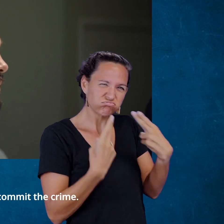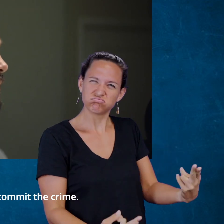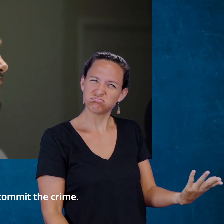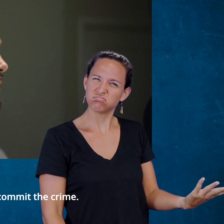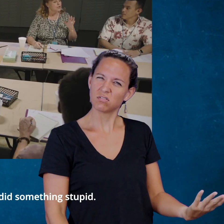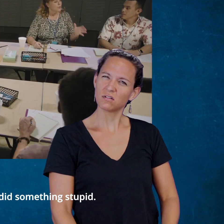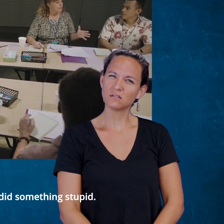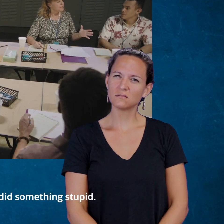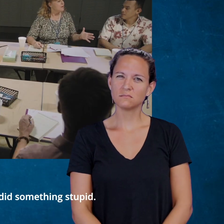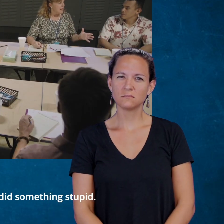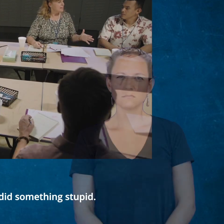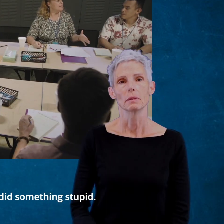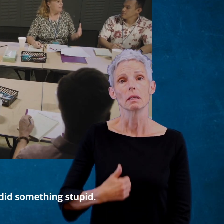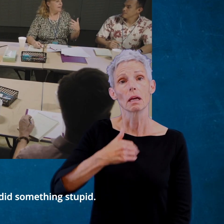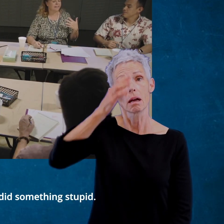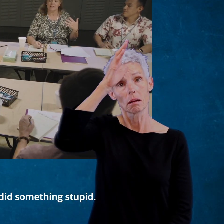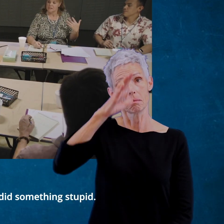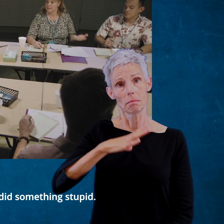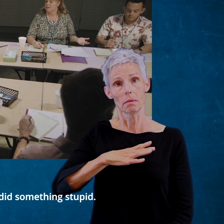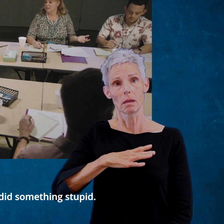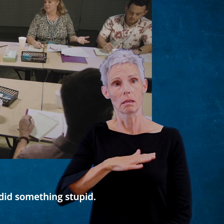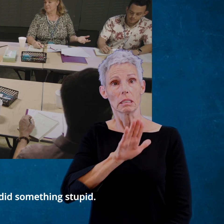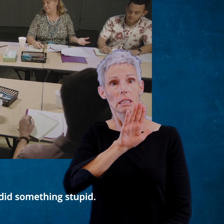crime. So this young man did something